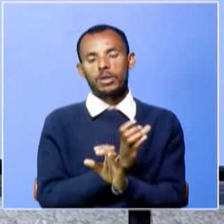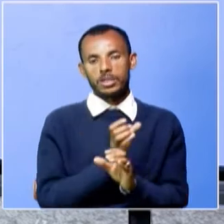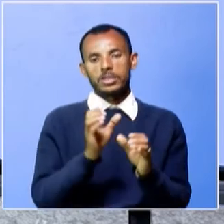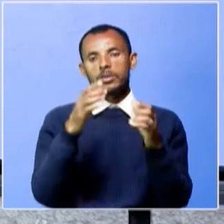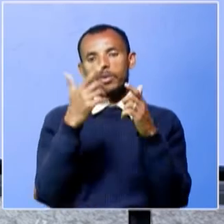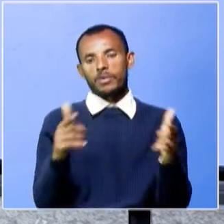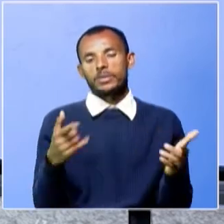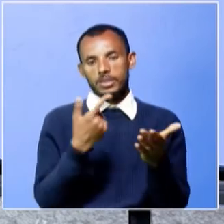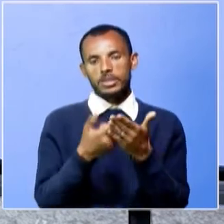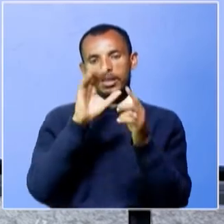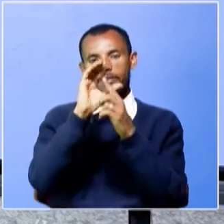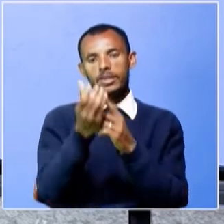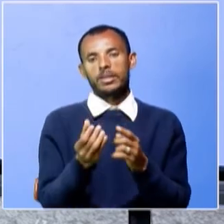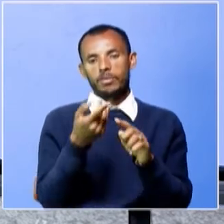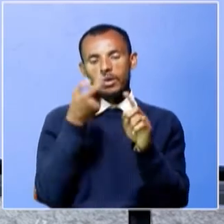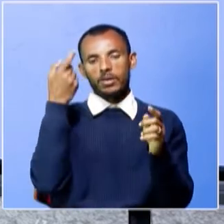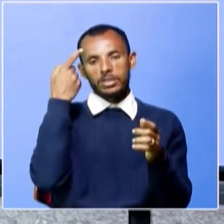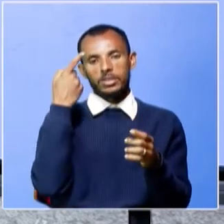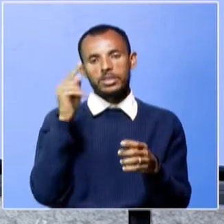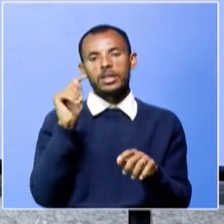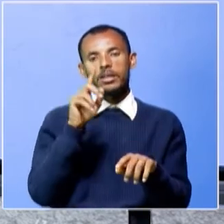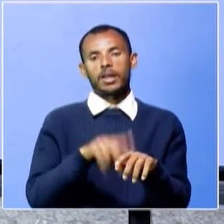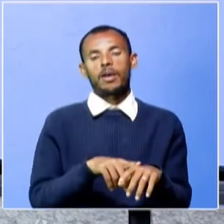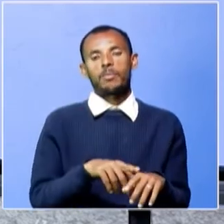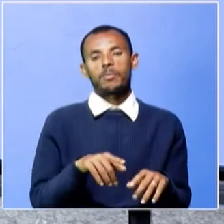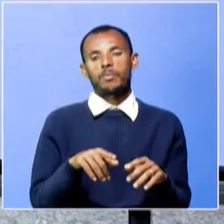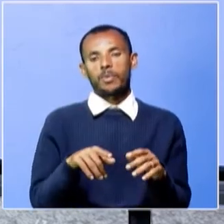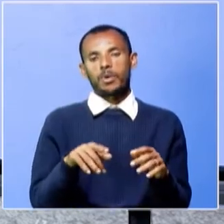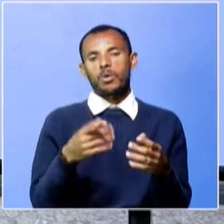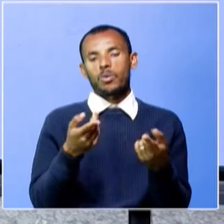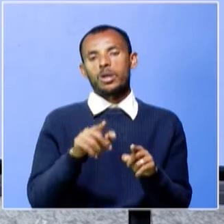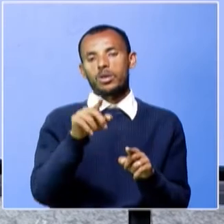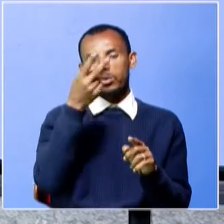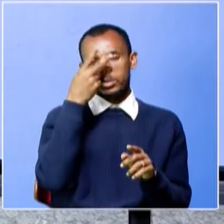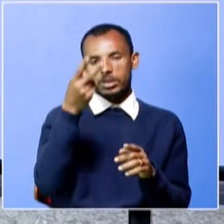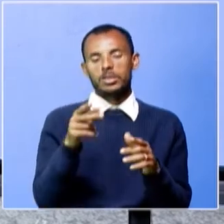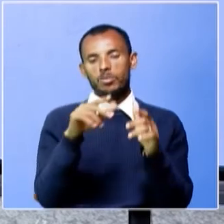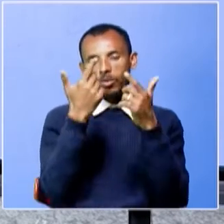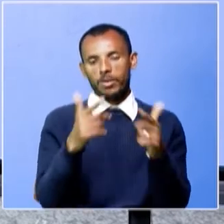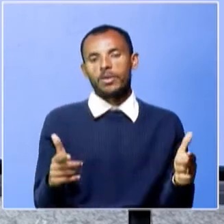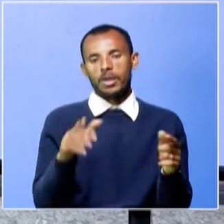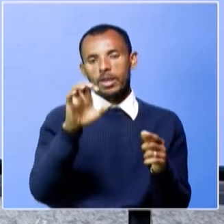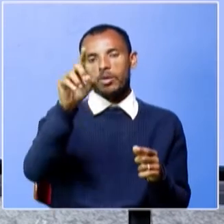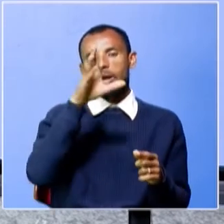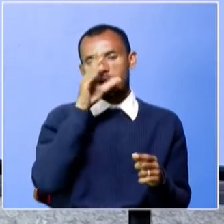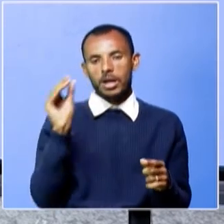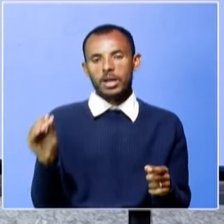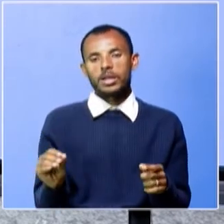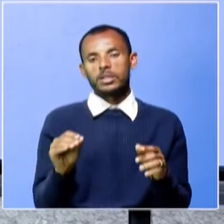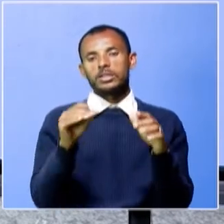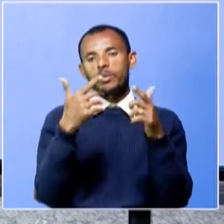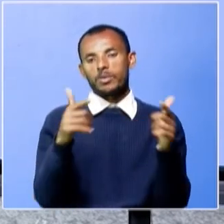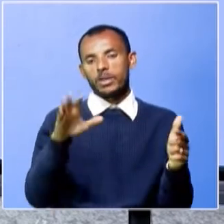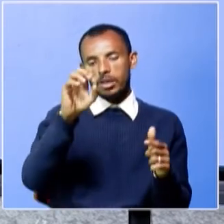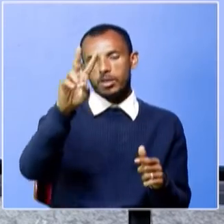probability of such an event, but for the time being, whenever you see the probability of E1 and the probability